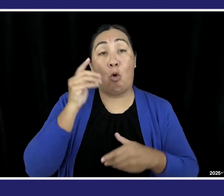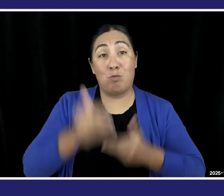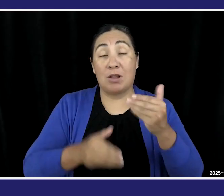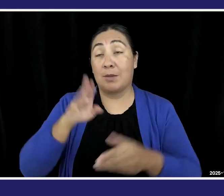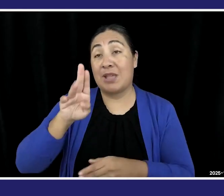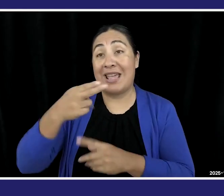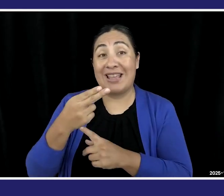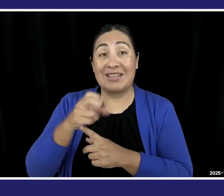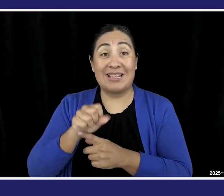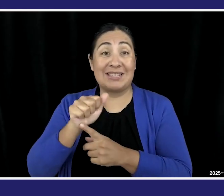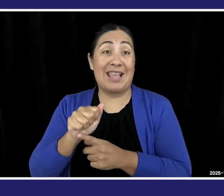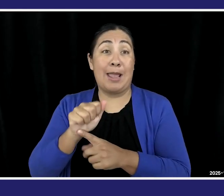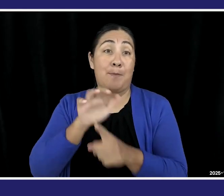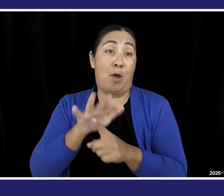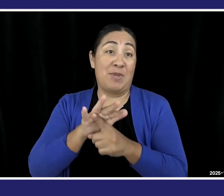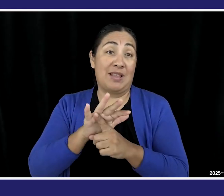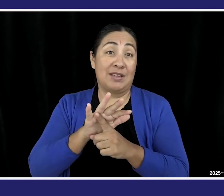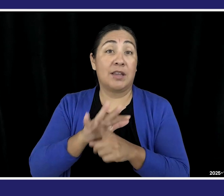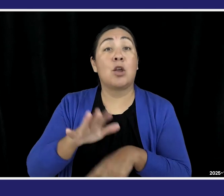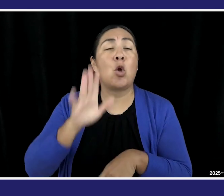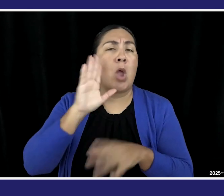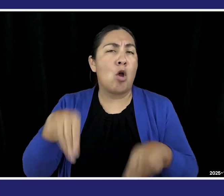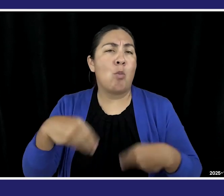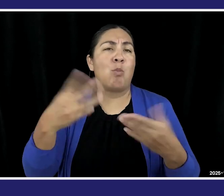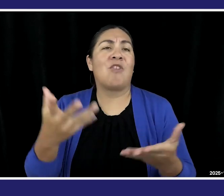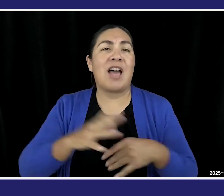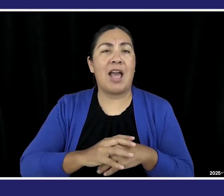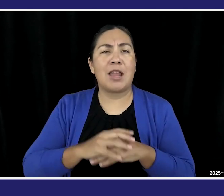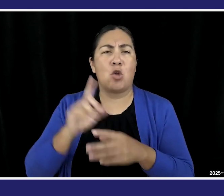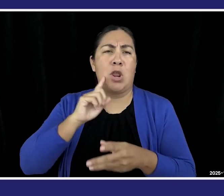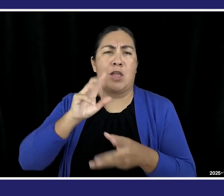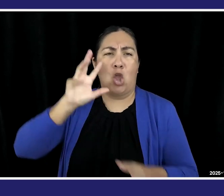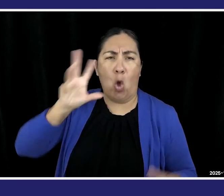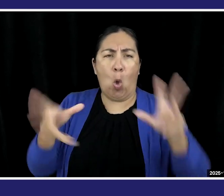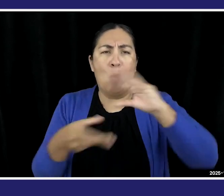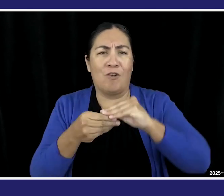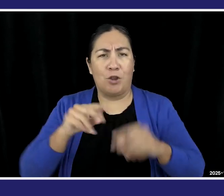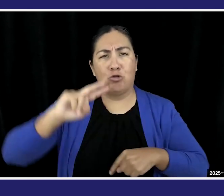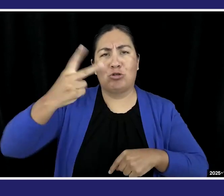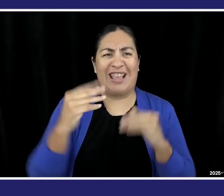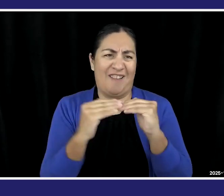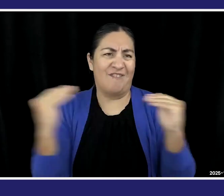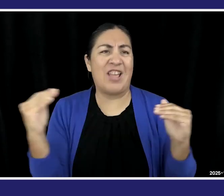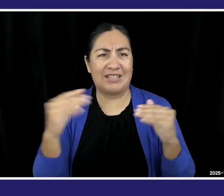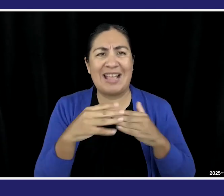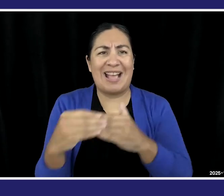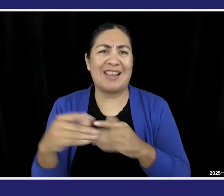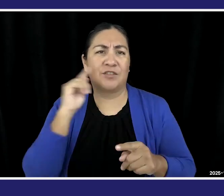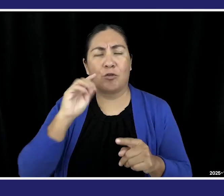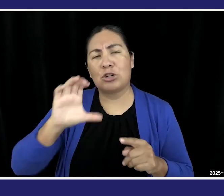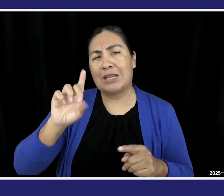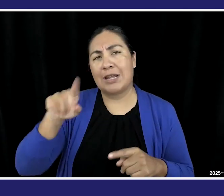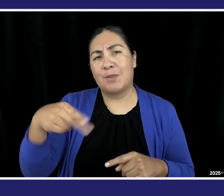the second phase of guidance for CDPH's BHSA Population-Based Prevention Program. As many of